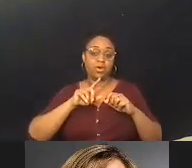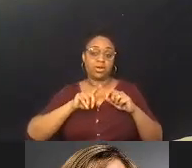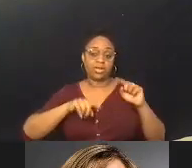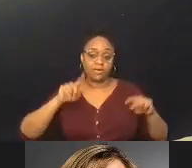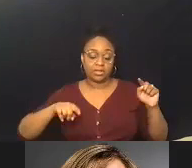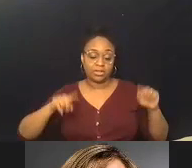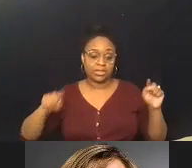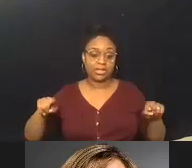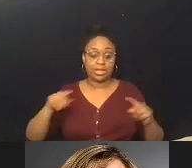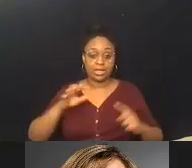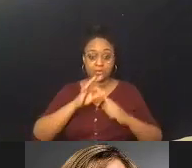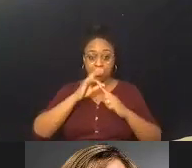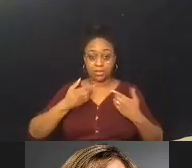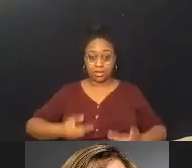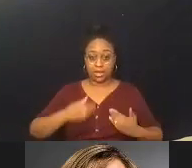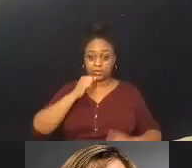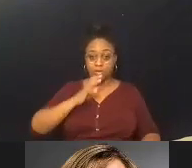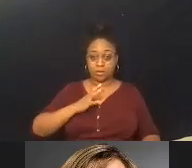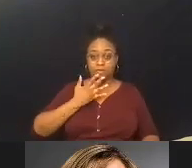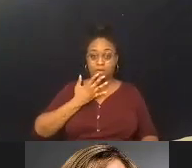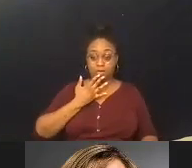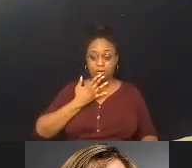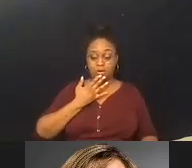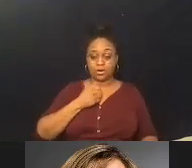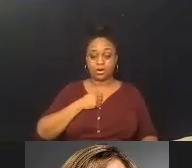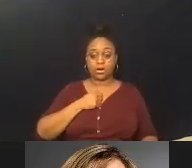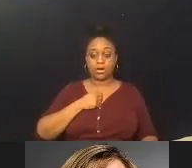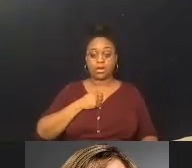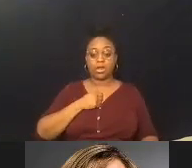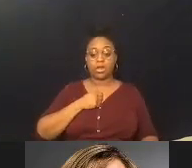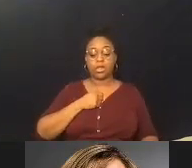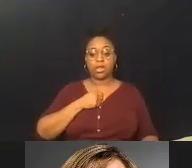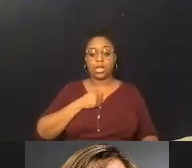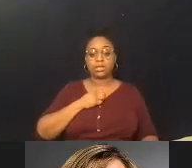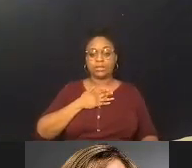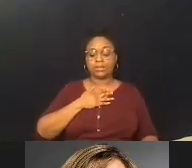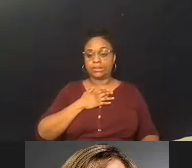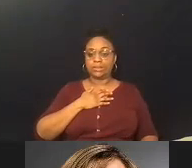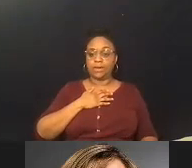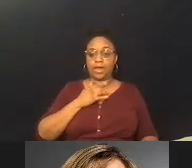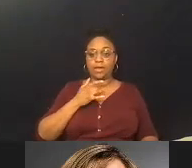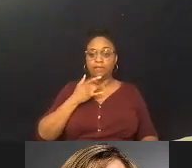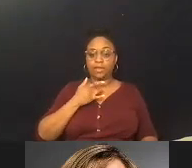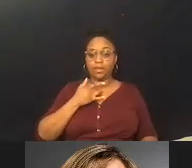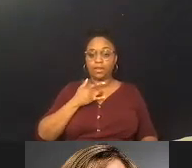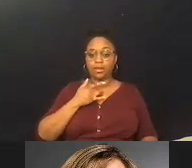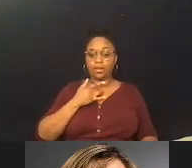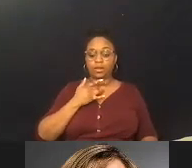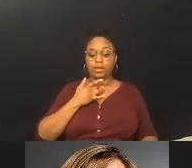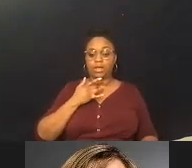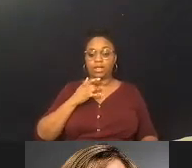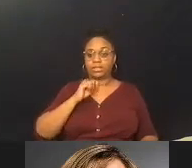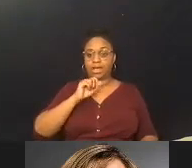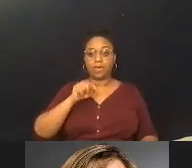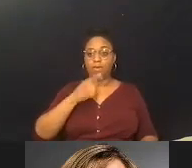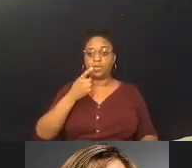something that I can't just leave professionally, if that makes sense. Like it also comes from a place of like